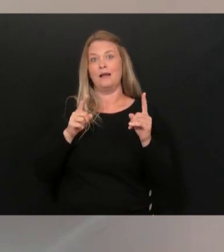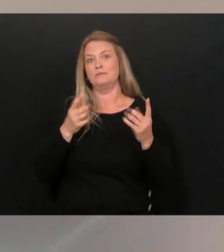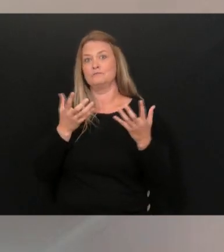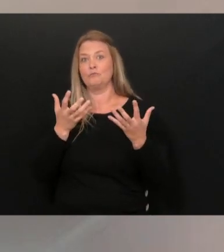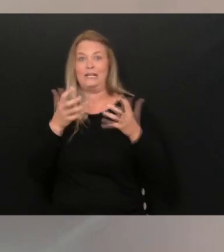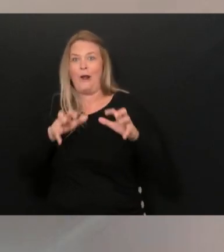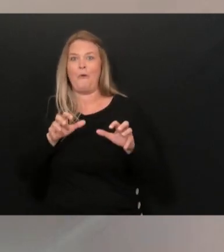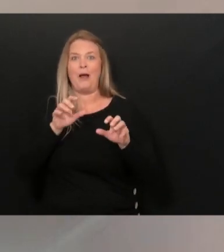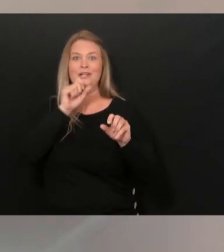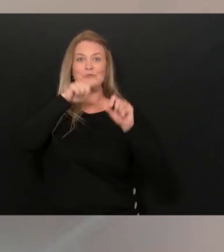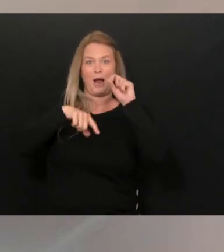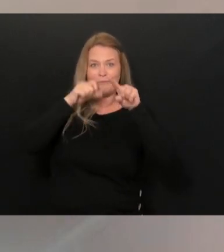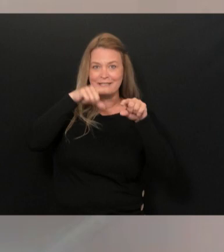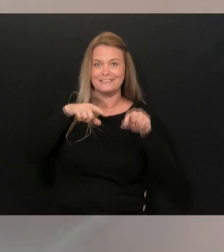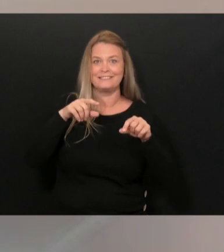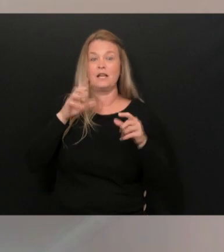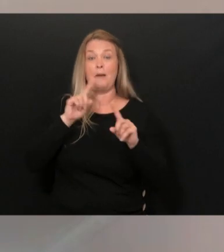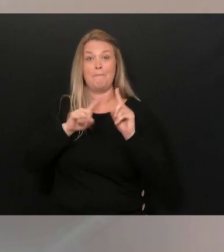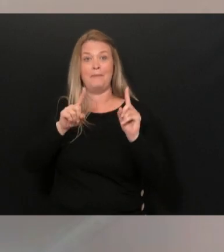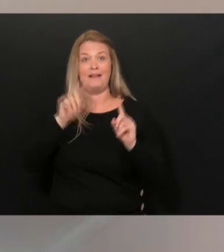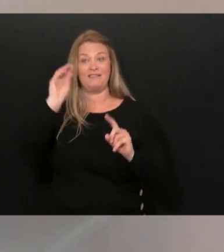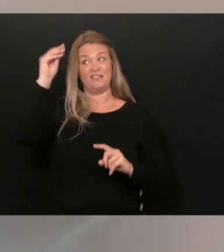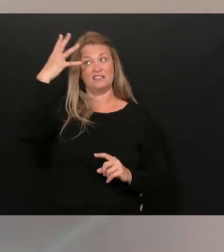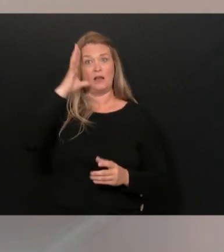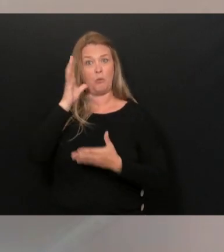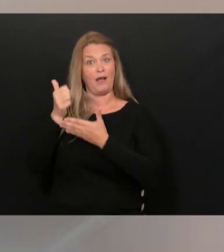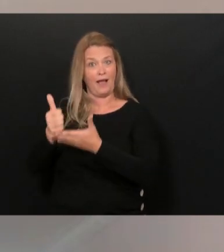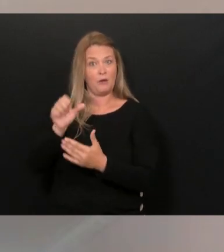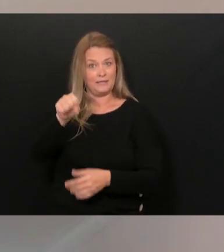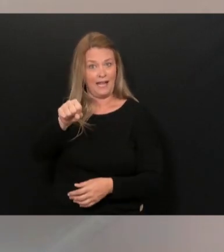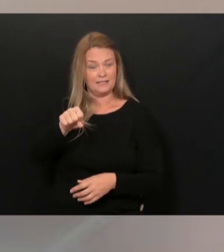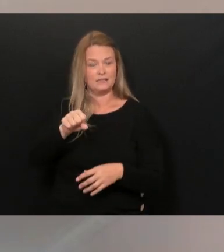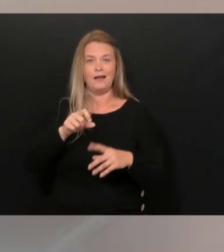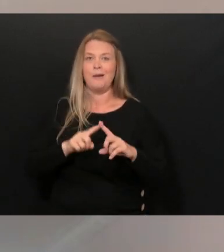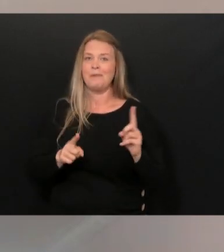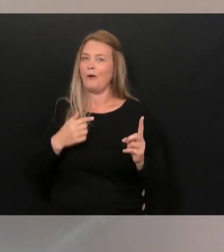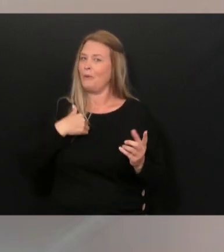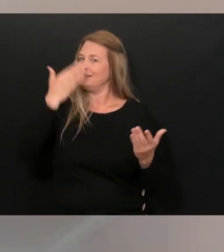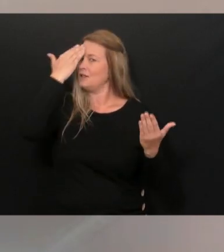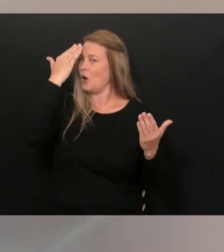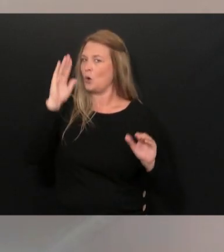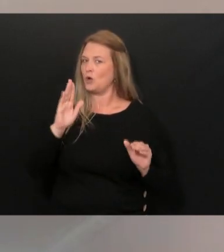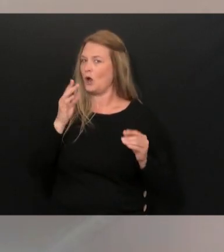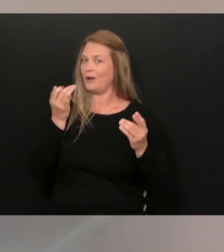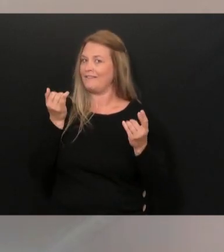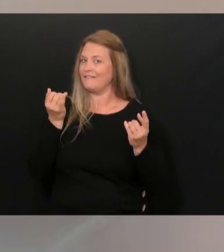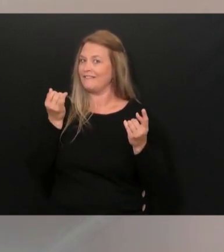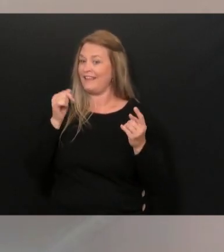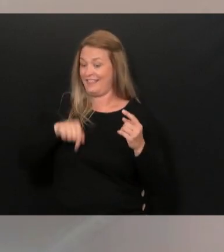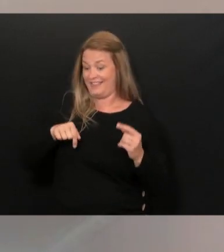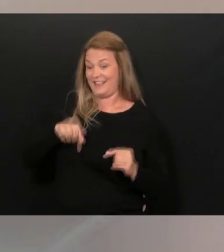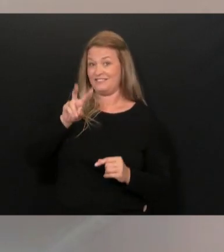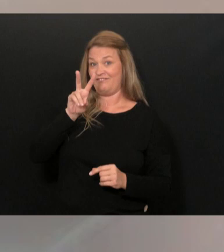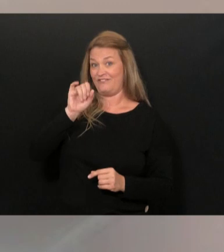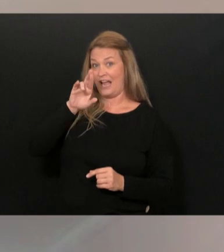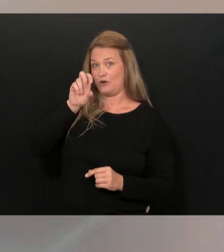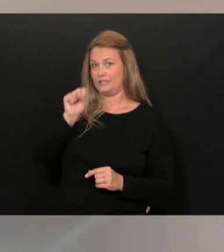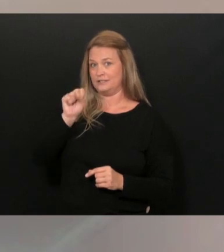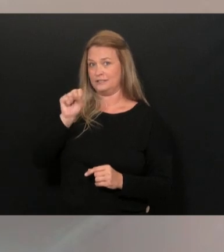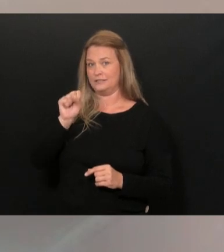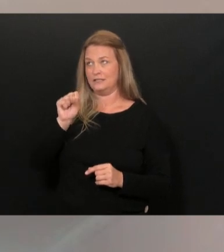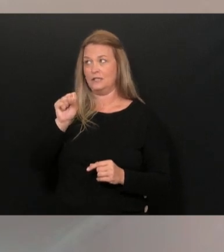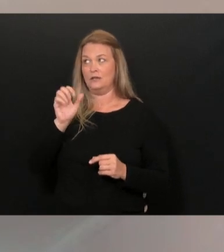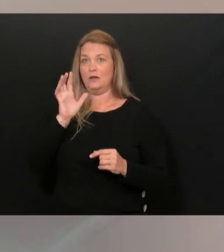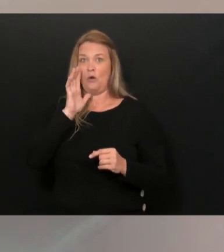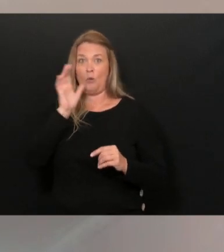happen, and the sunlight will help. But we also don't know if this virus will follow the same trends as other viruses